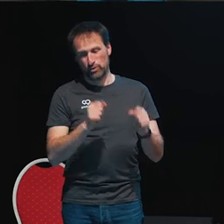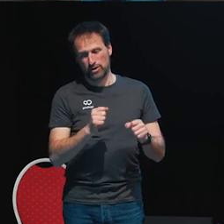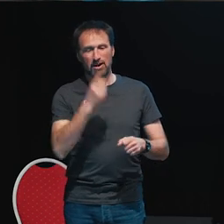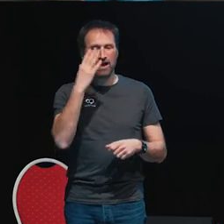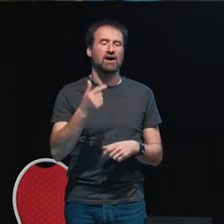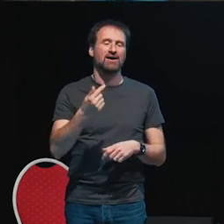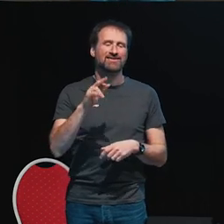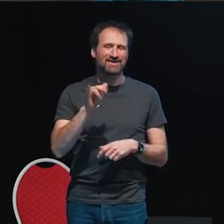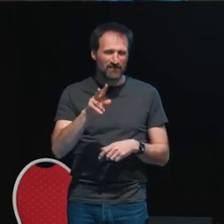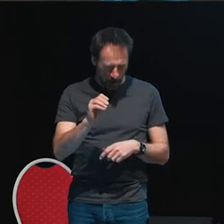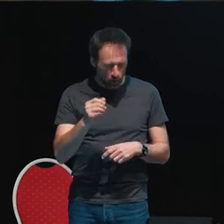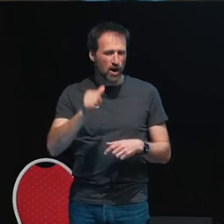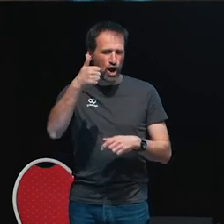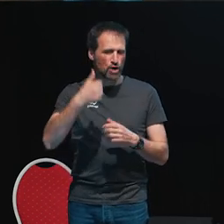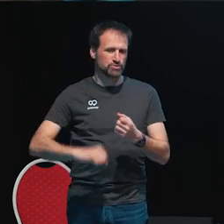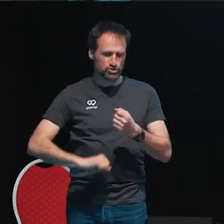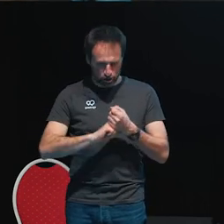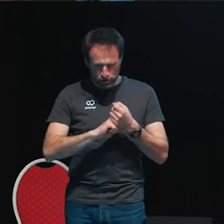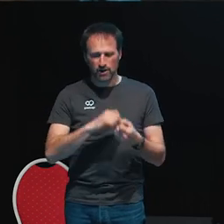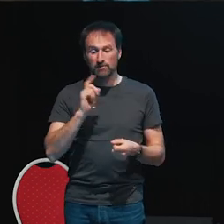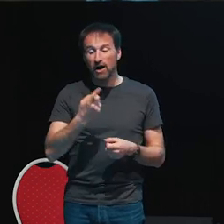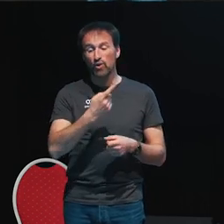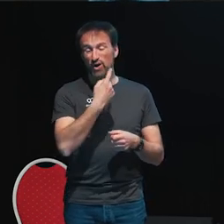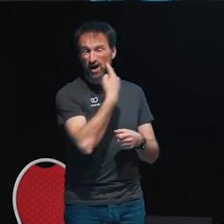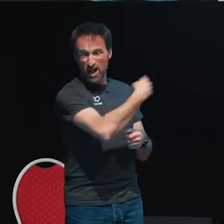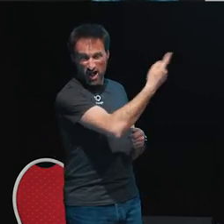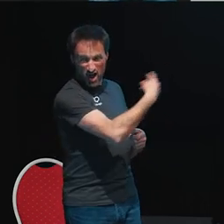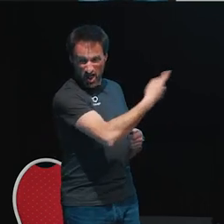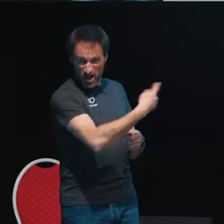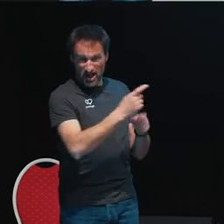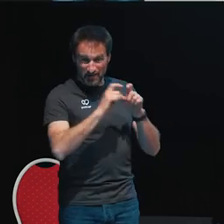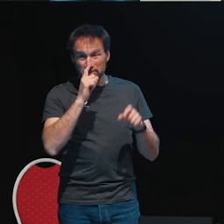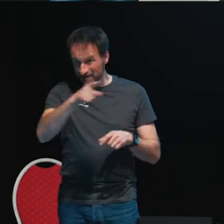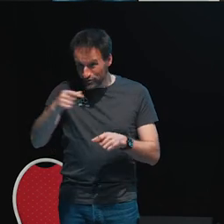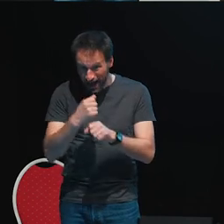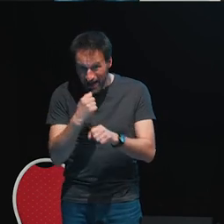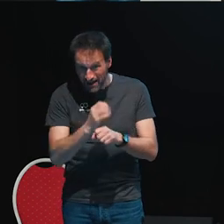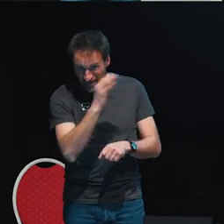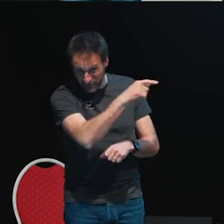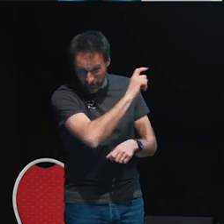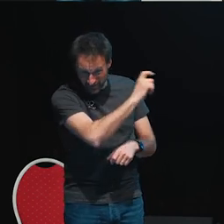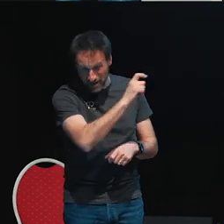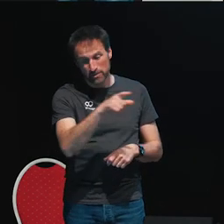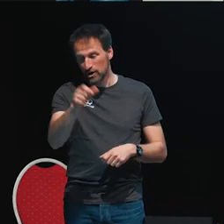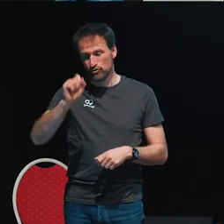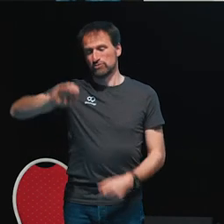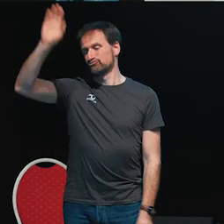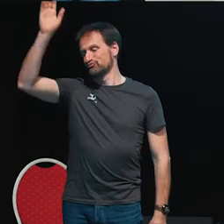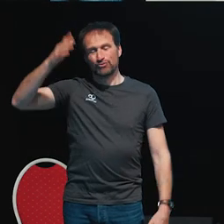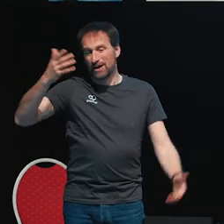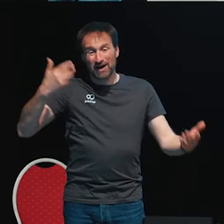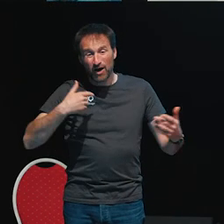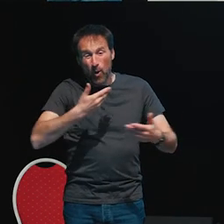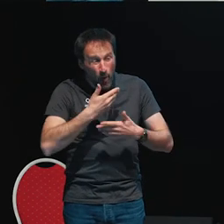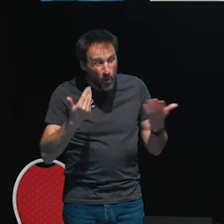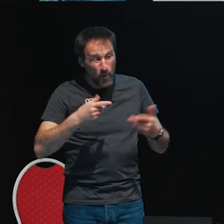Trivago, and also any of these companies here. If you work for them, you know, you could raise your hand or stand up, but we would not be here